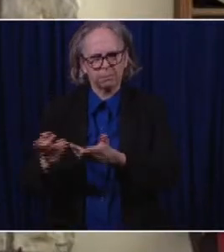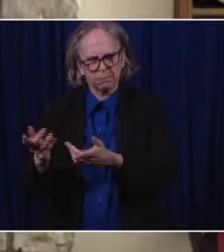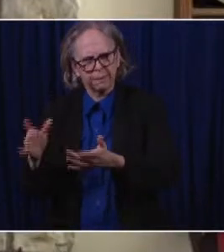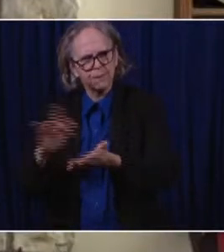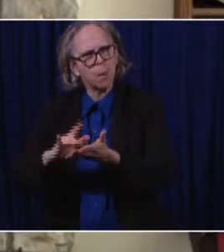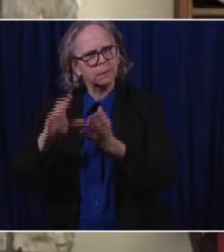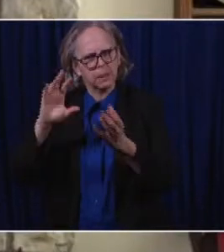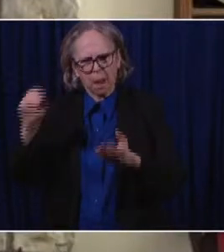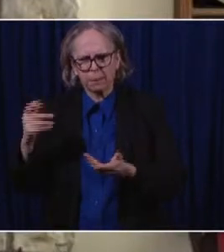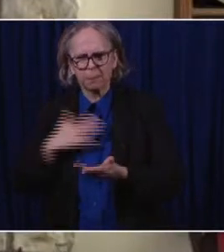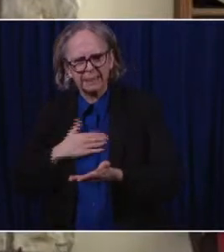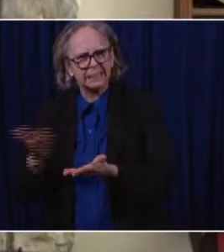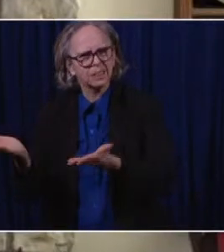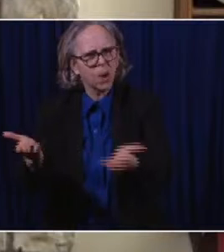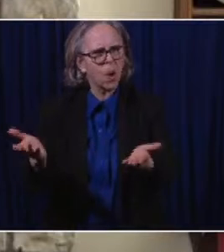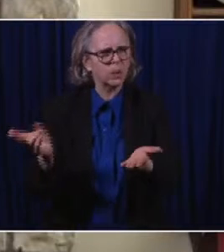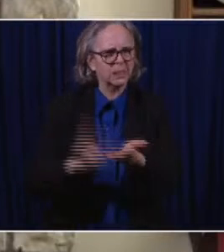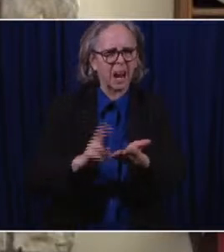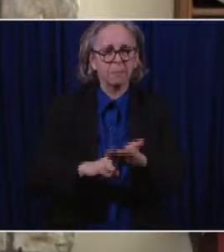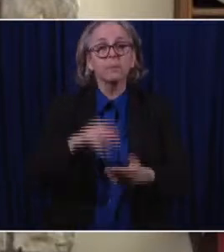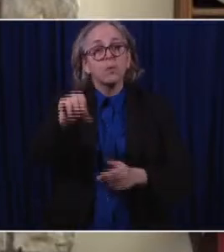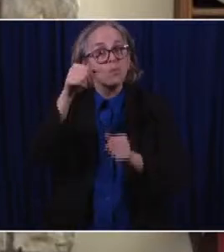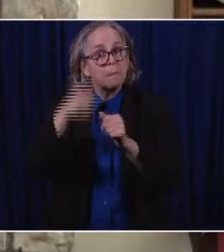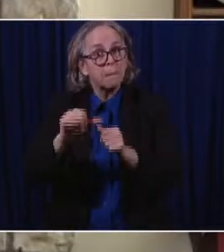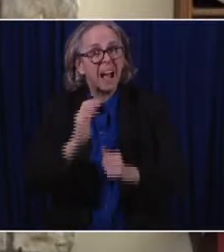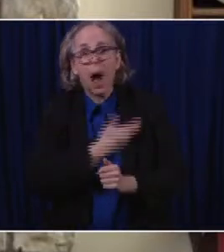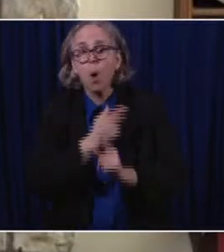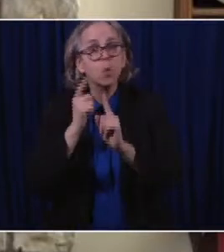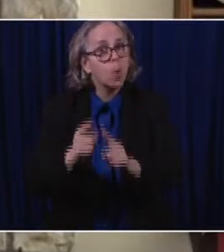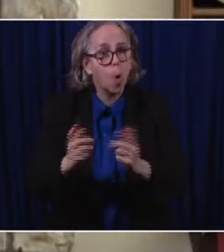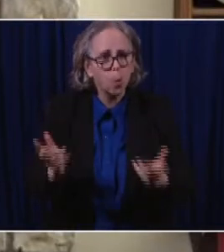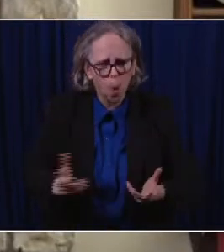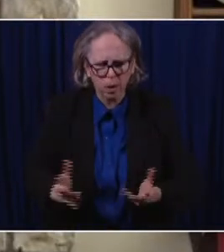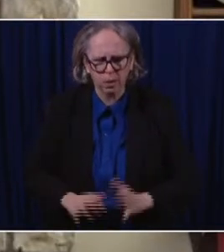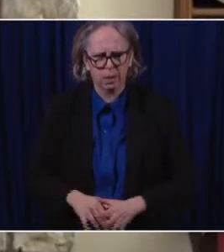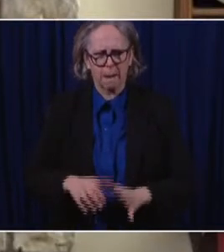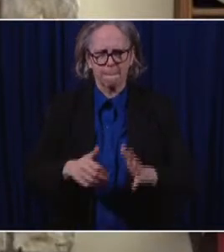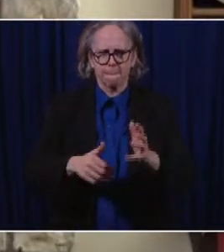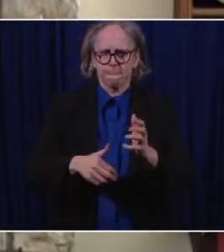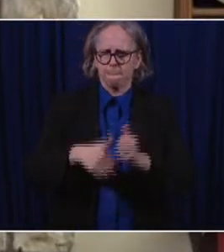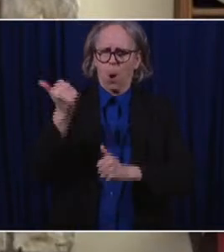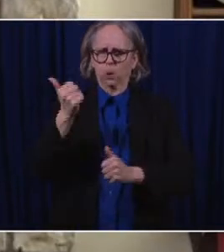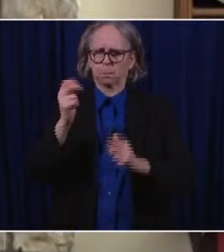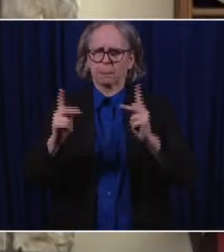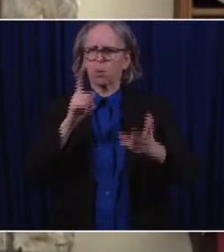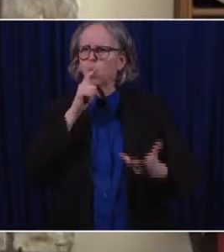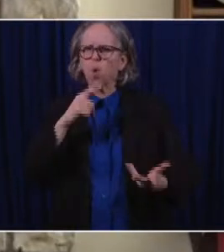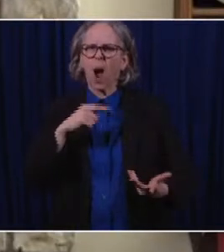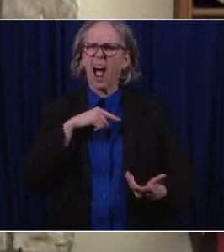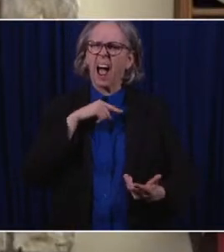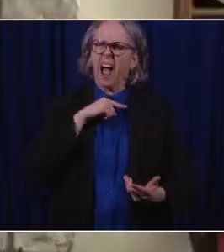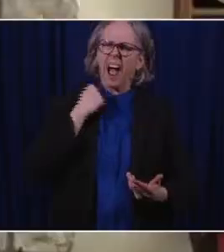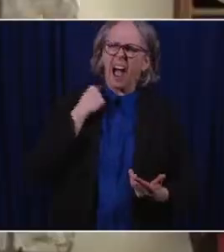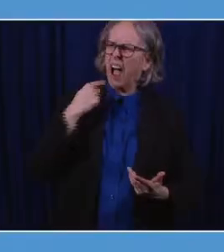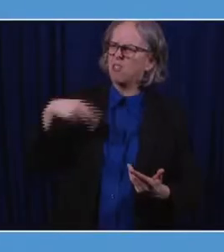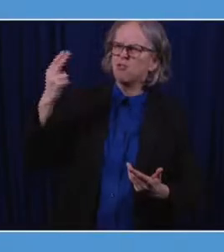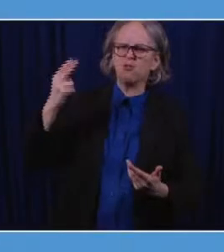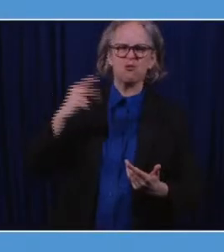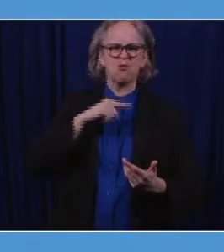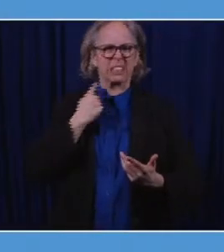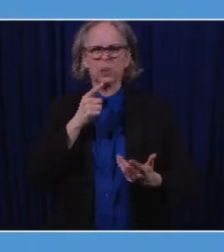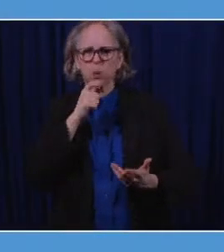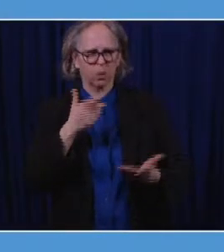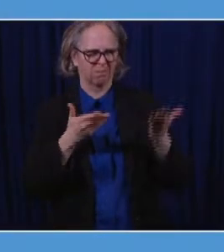that Ohio's most vulnerable citizens have access to COVID-19 vaccine as we move forward. Eric, let's go to quickly go to